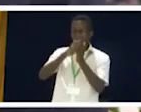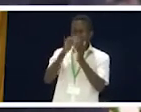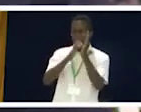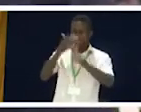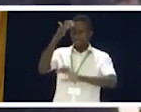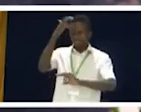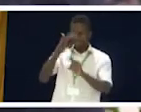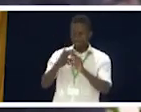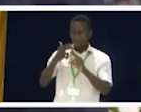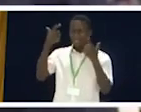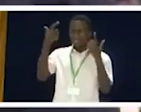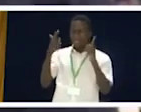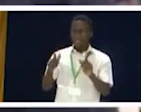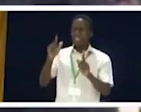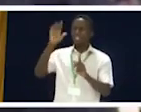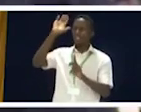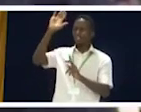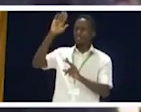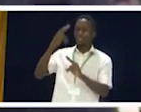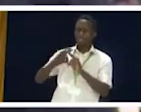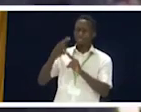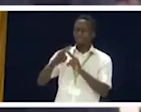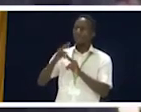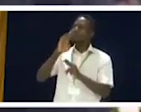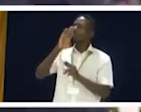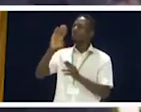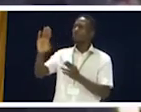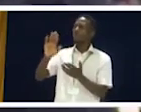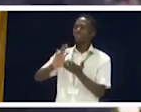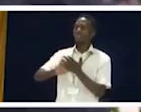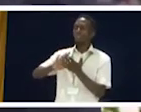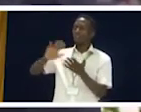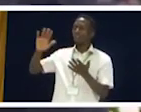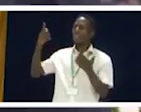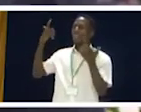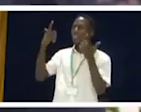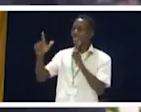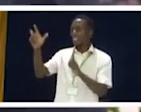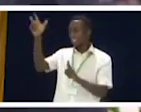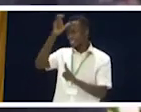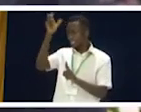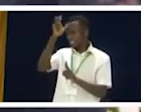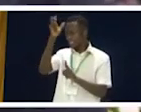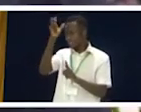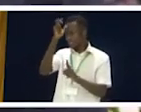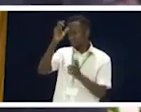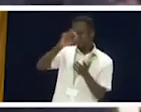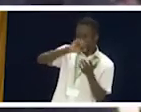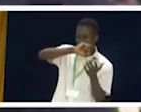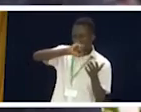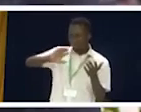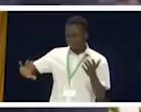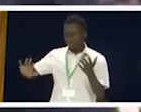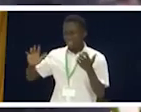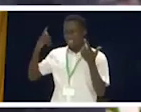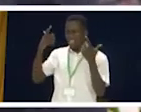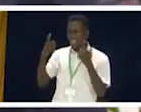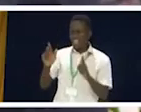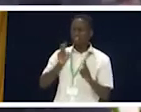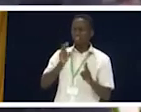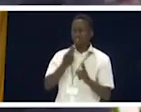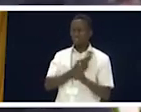Let your name be glorified. Let the devil be terrified. And let us be